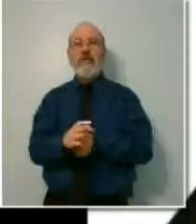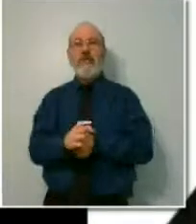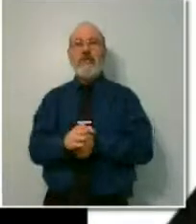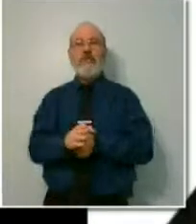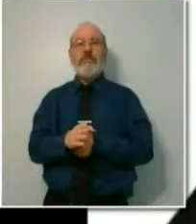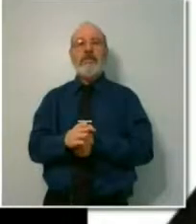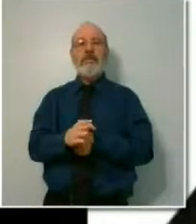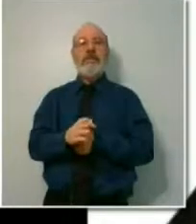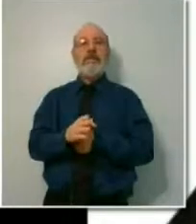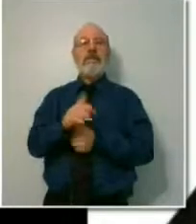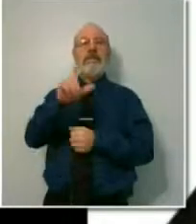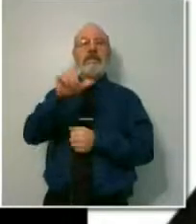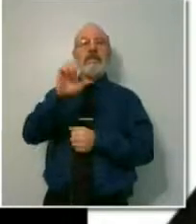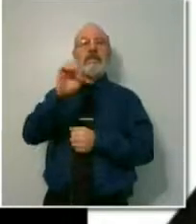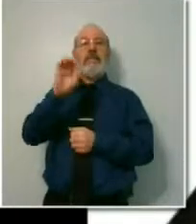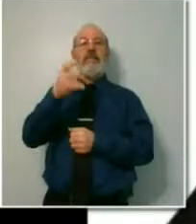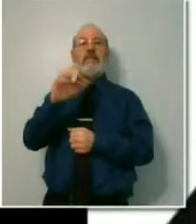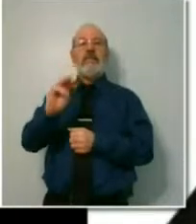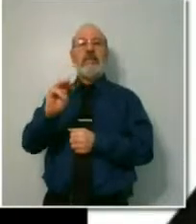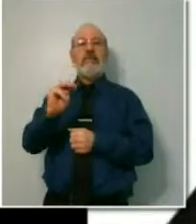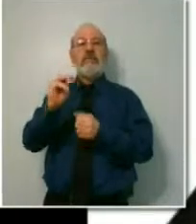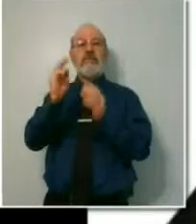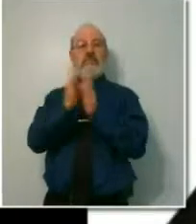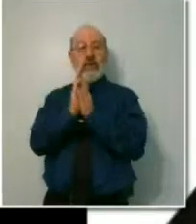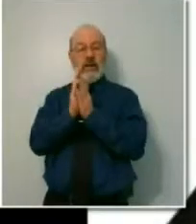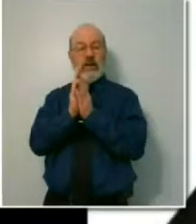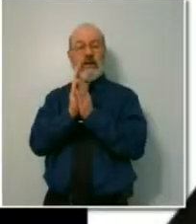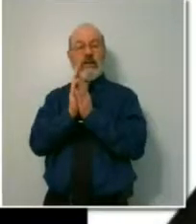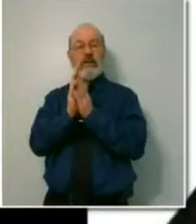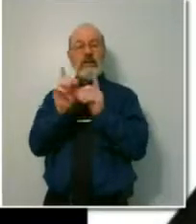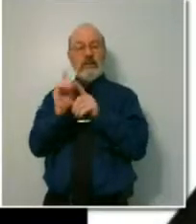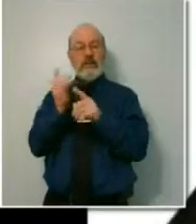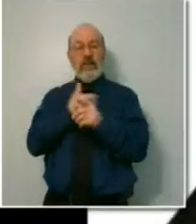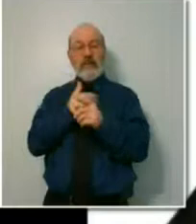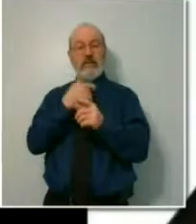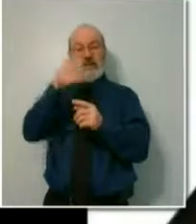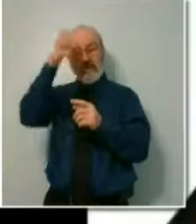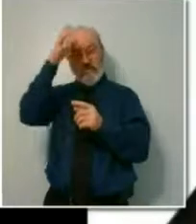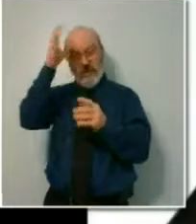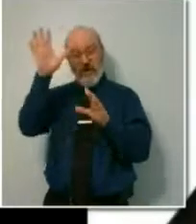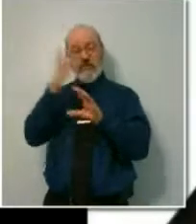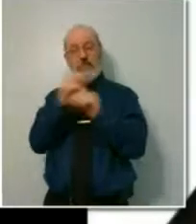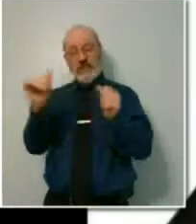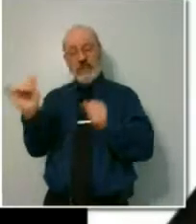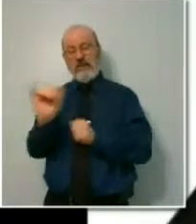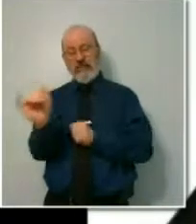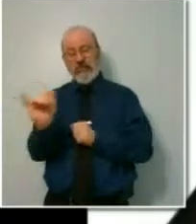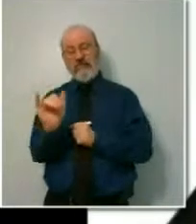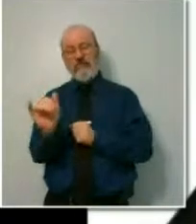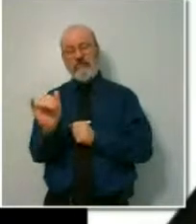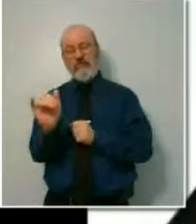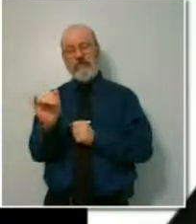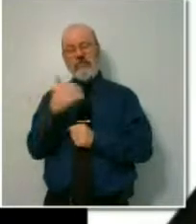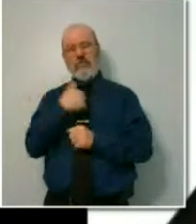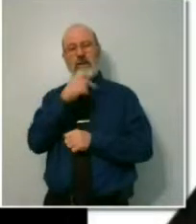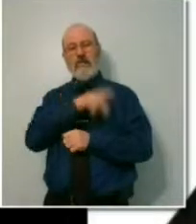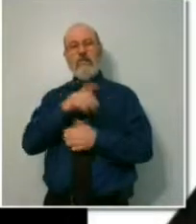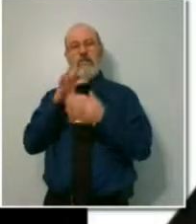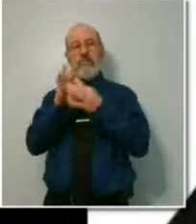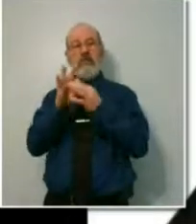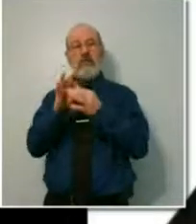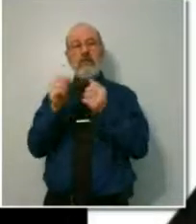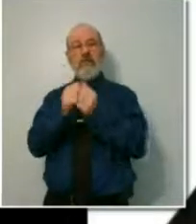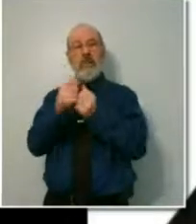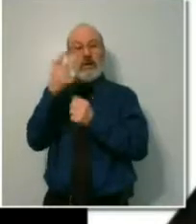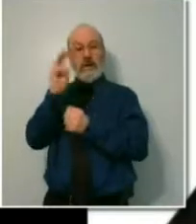as well as ours, is that his father, Nelson, will also accept Christ as Savior. We do have a personal relationship with Nelson.